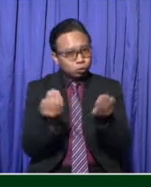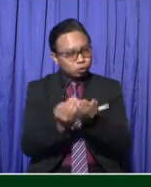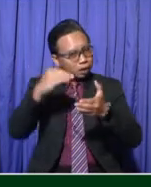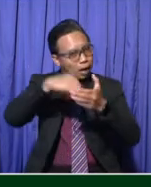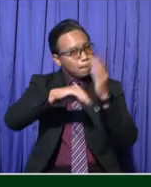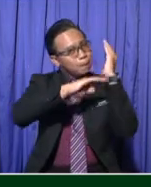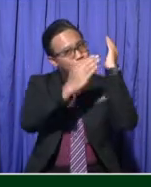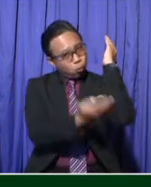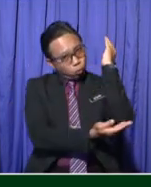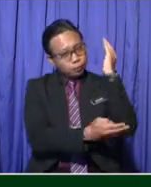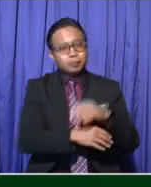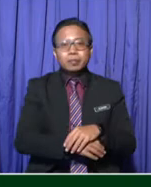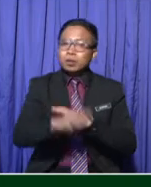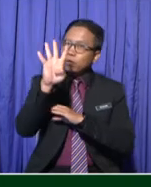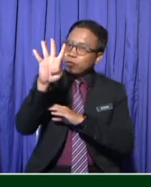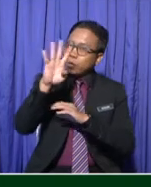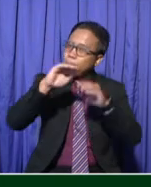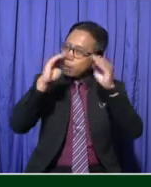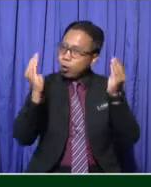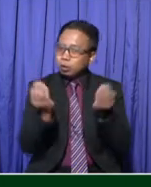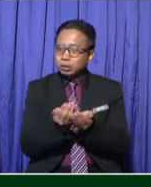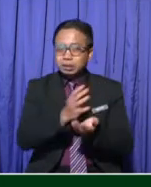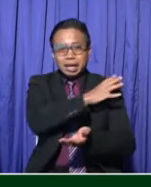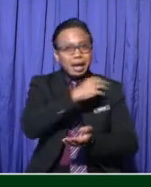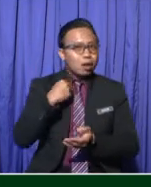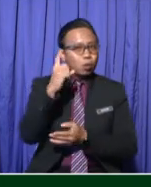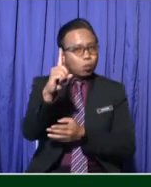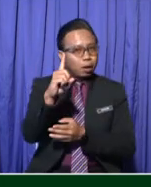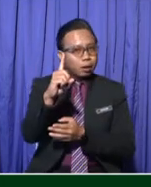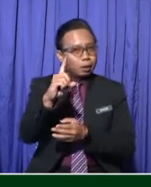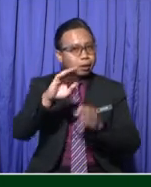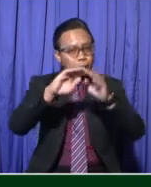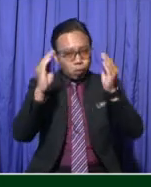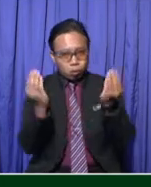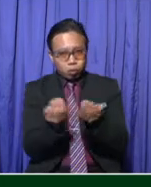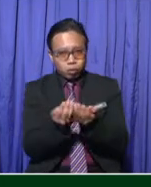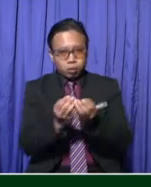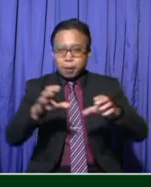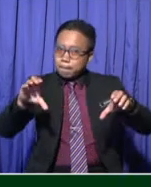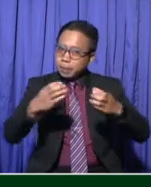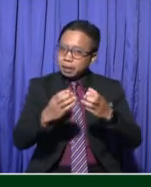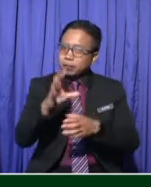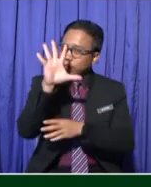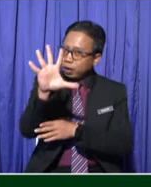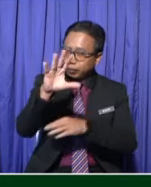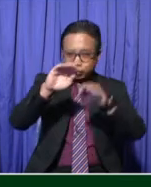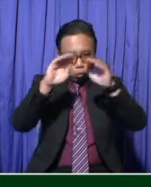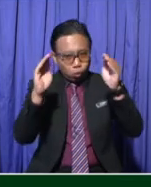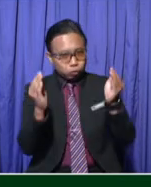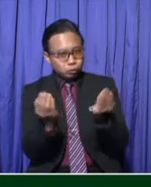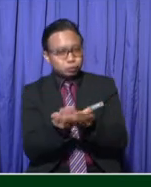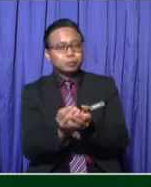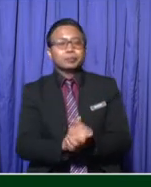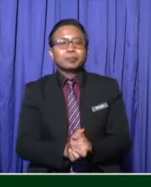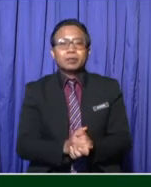Four balls and one ball make five balls all together. Very